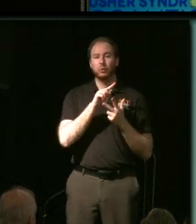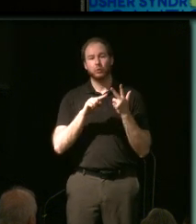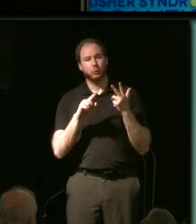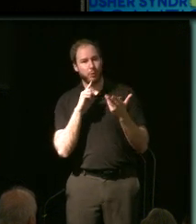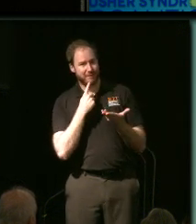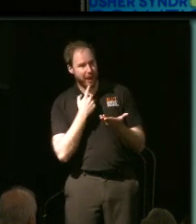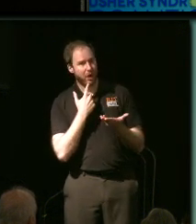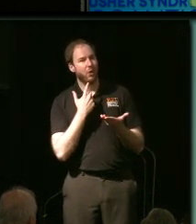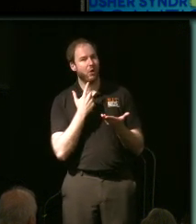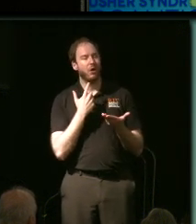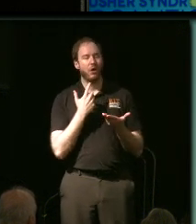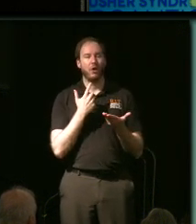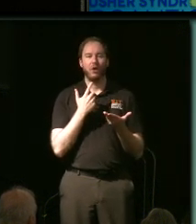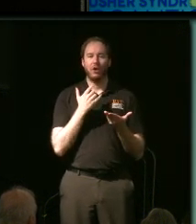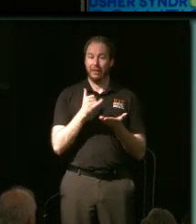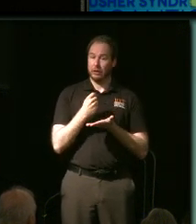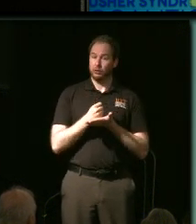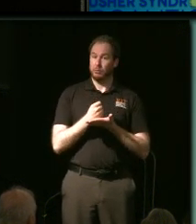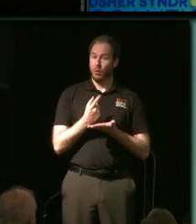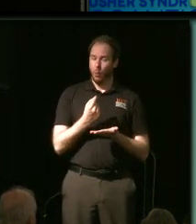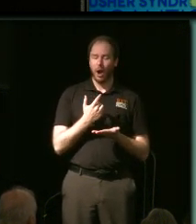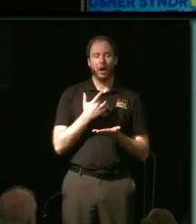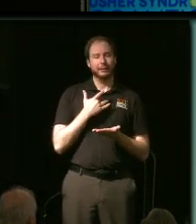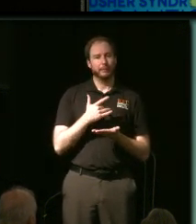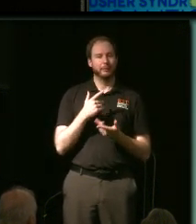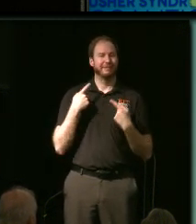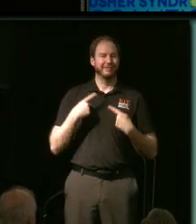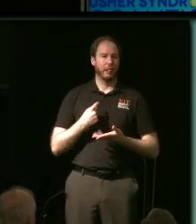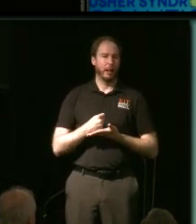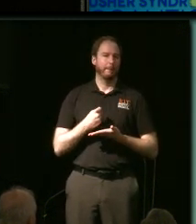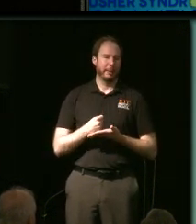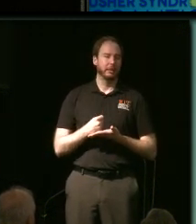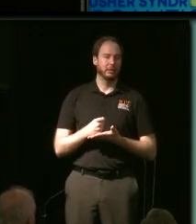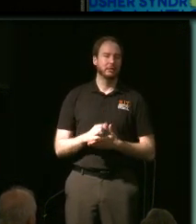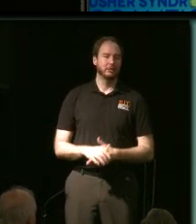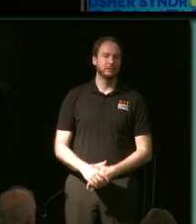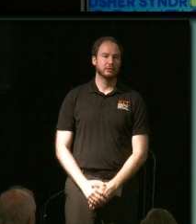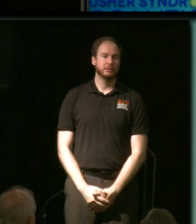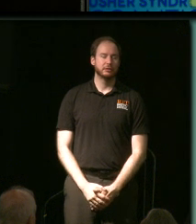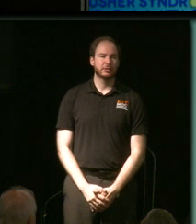profound. And again, the treatment is physical therapy.